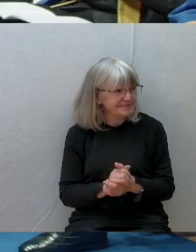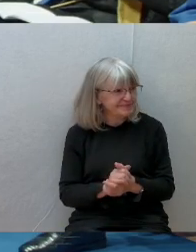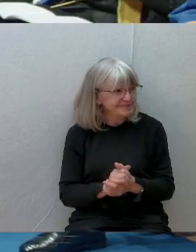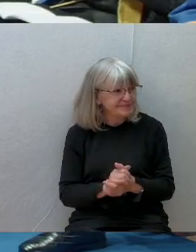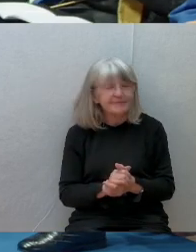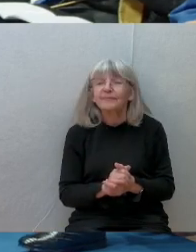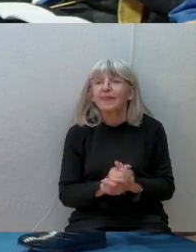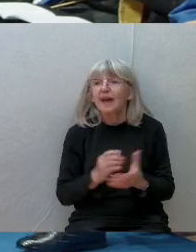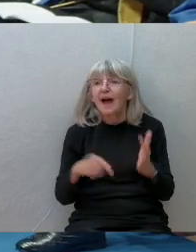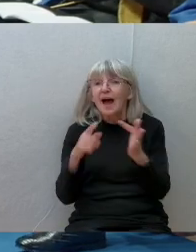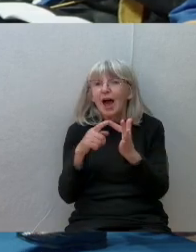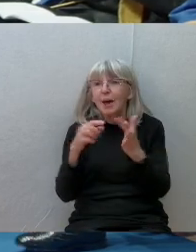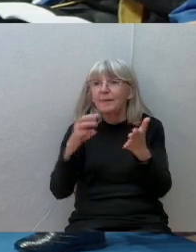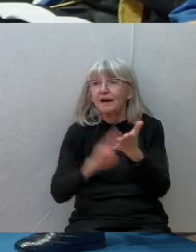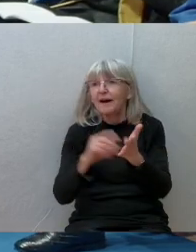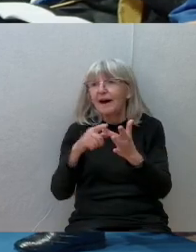Emma Milne.